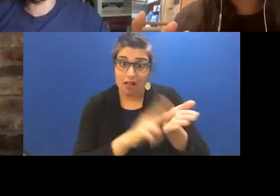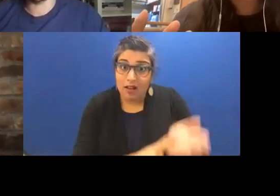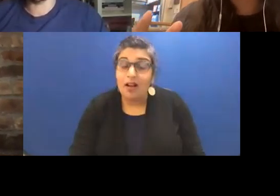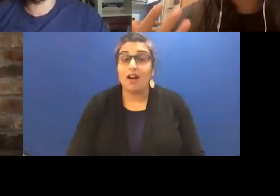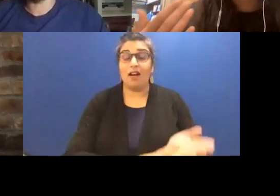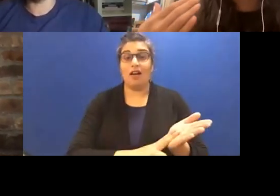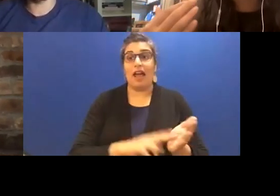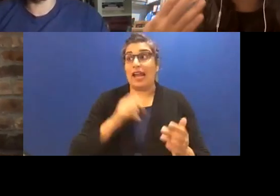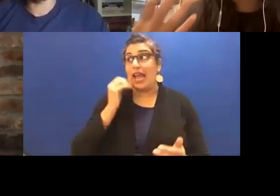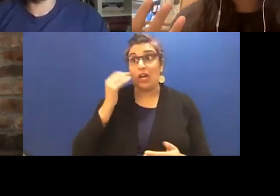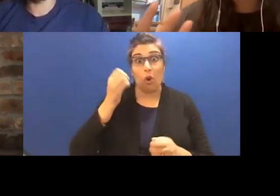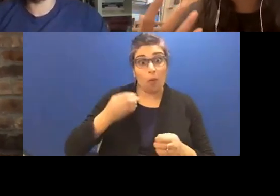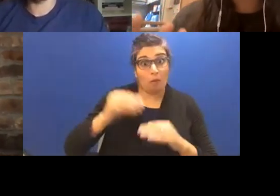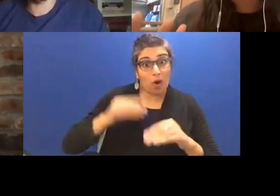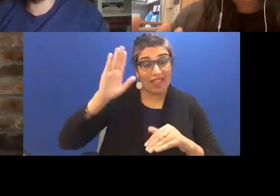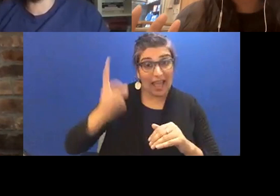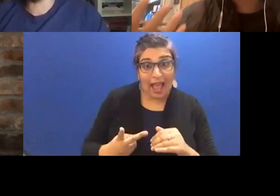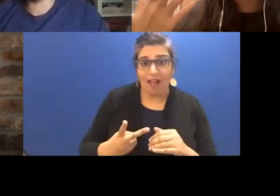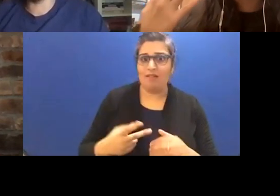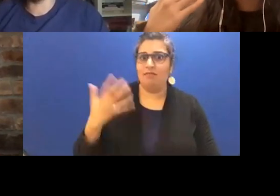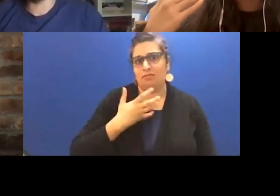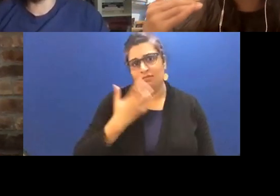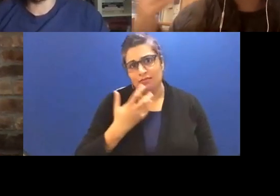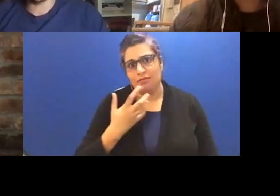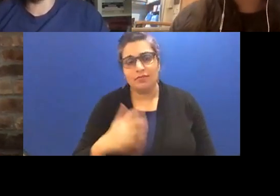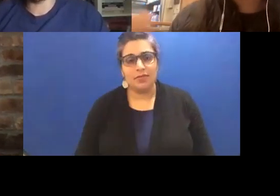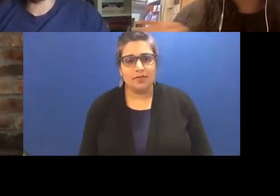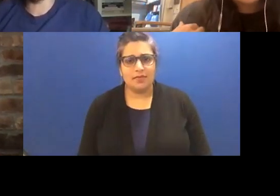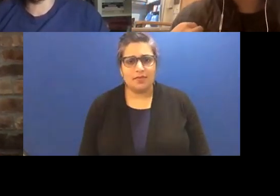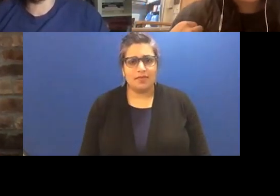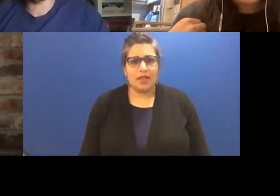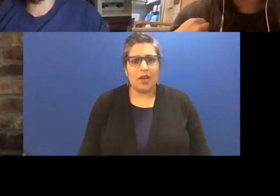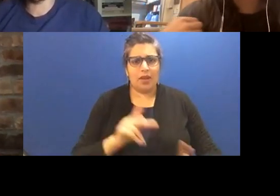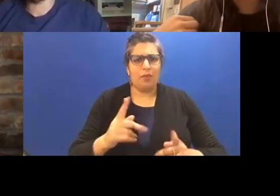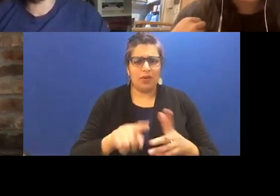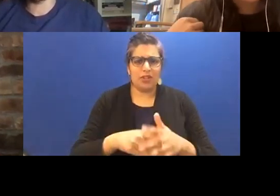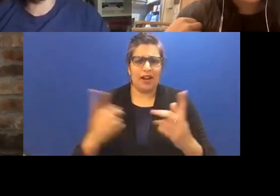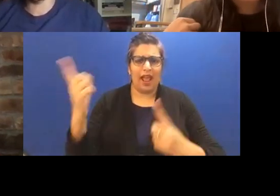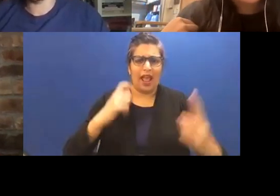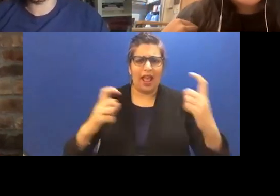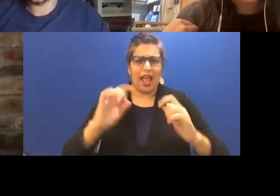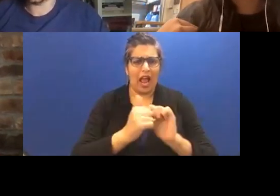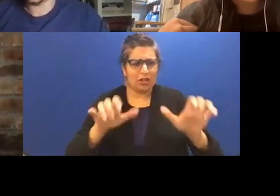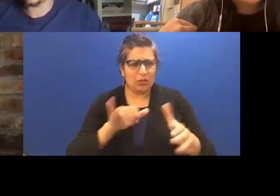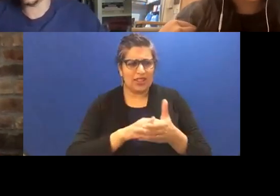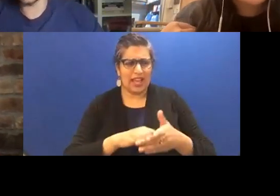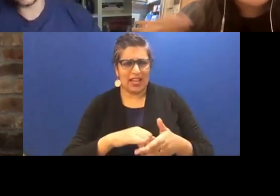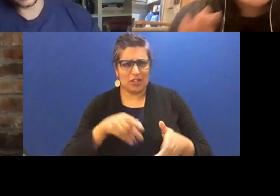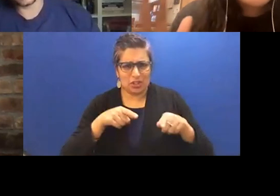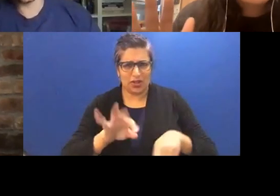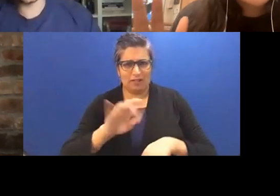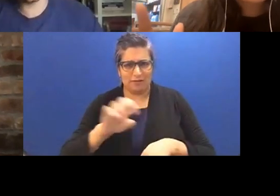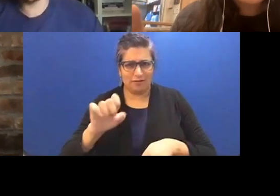that passion, and our open rates were really high, and then people were starting to ask me, how are you doing this during your free time when you're busy? Because I